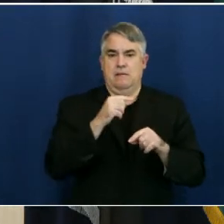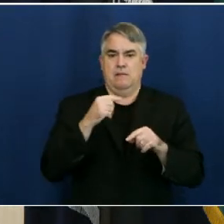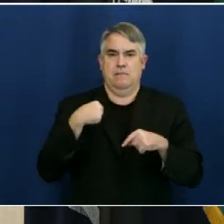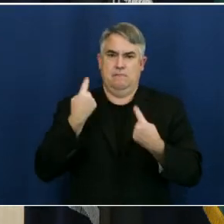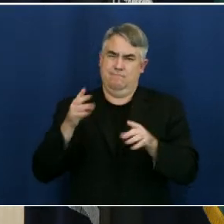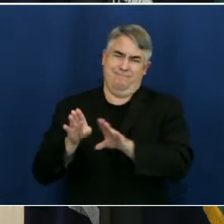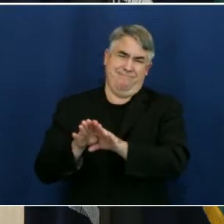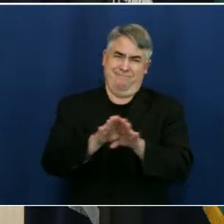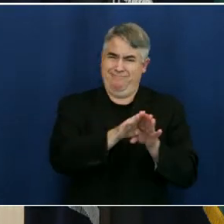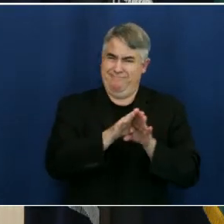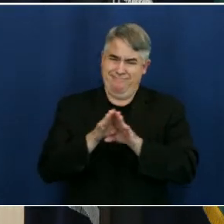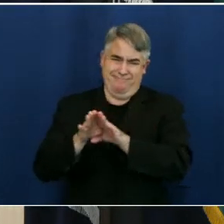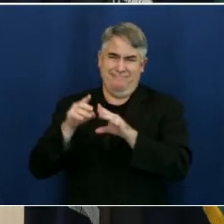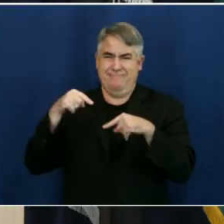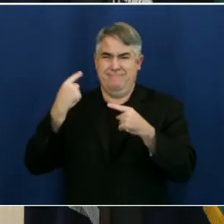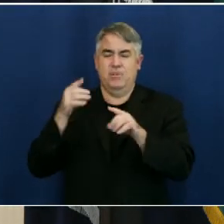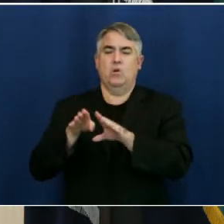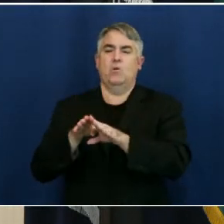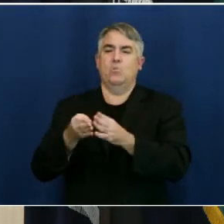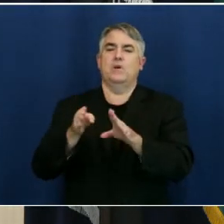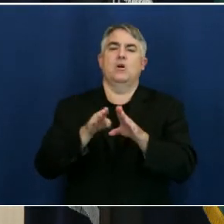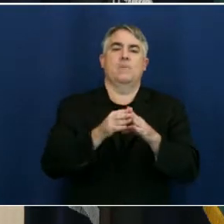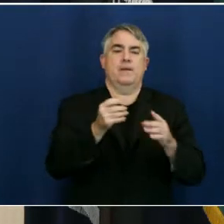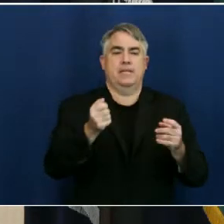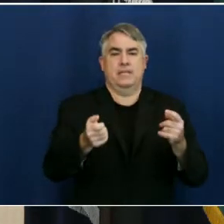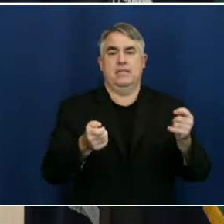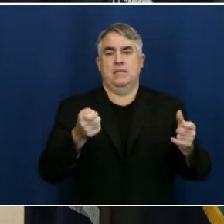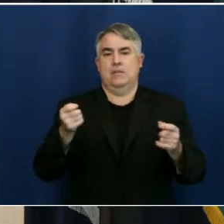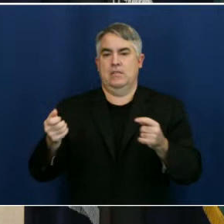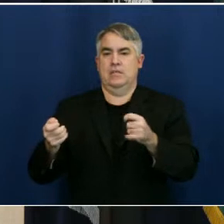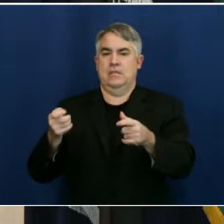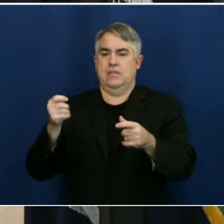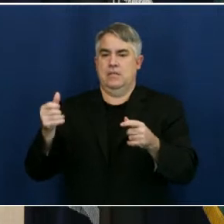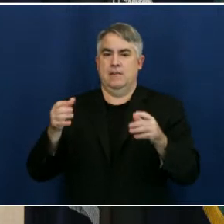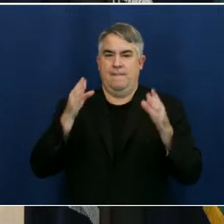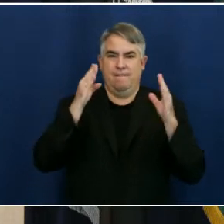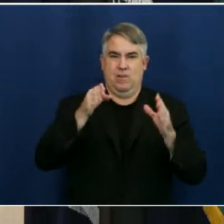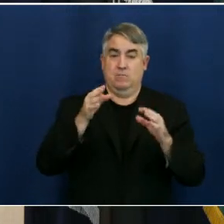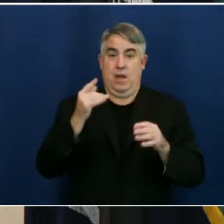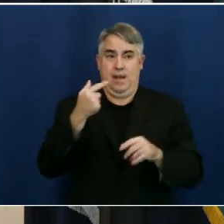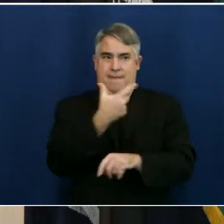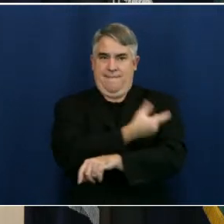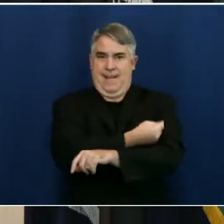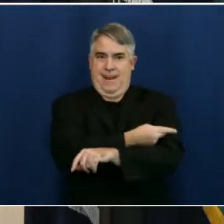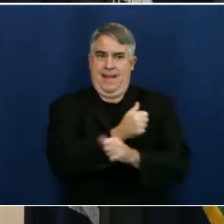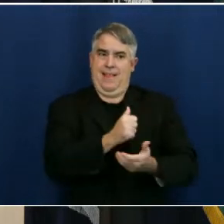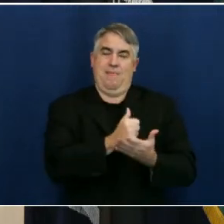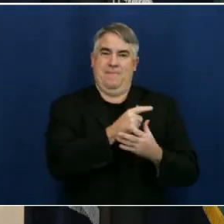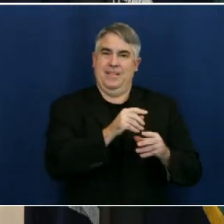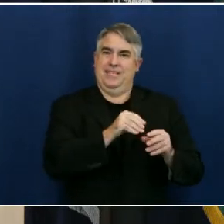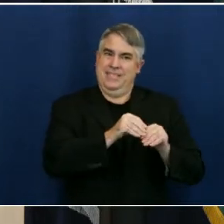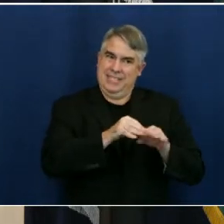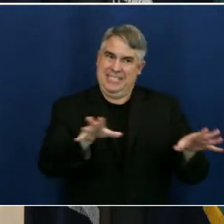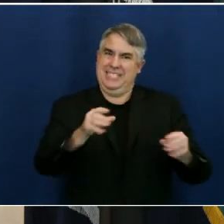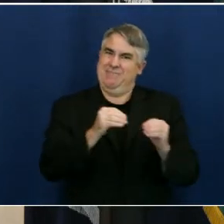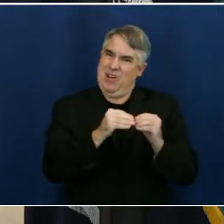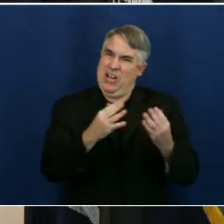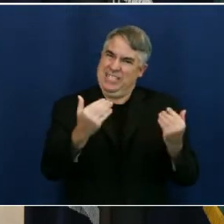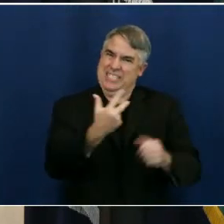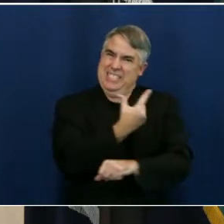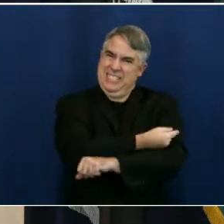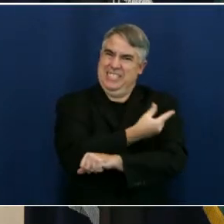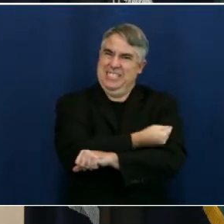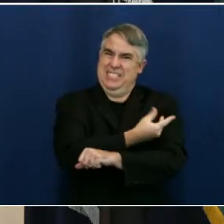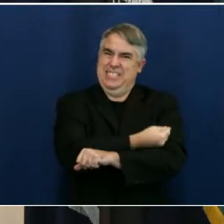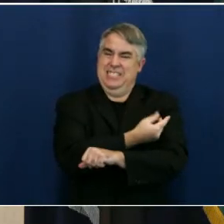of our efforts around vaccine continue, and we'll give a full report and update at our Wednesday briefing. We have brought on 2 additional pods.